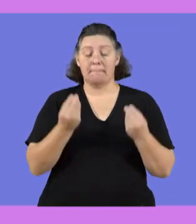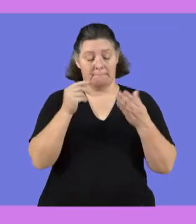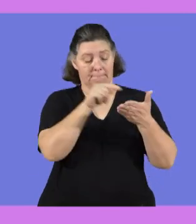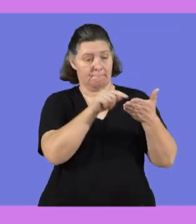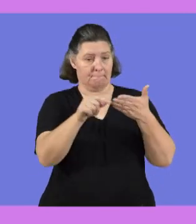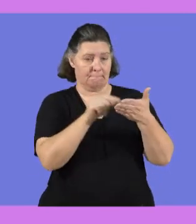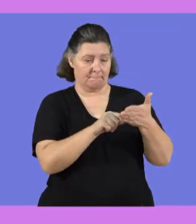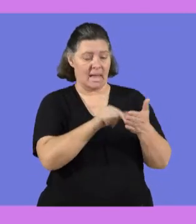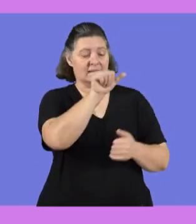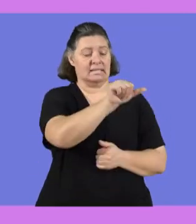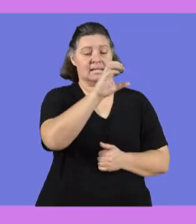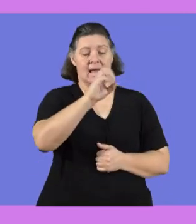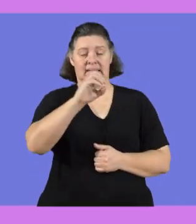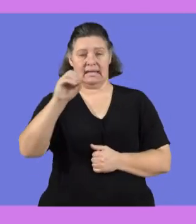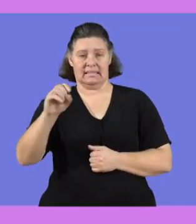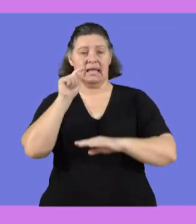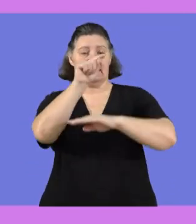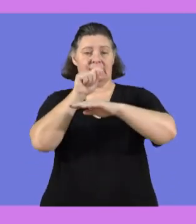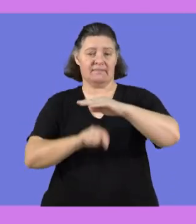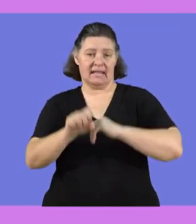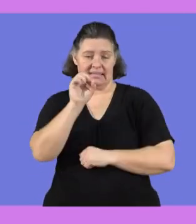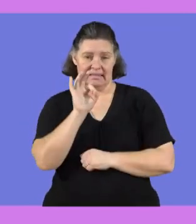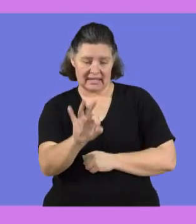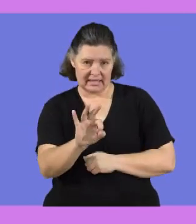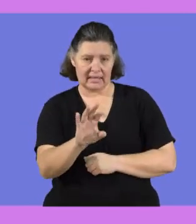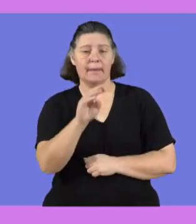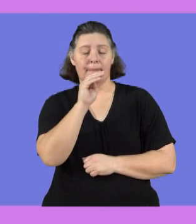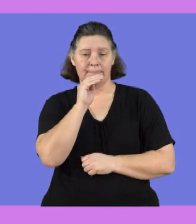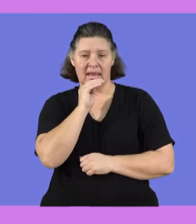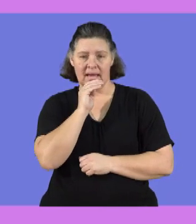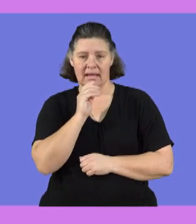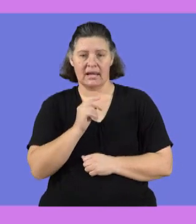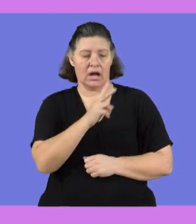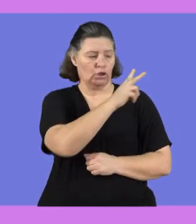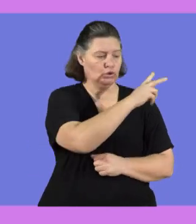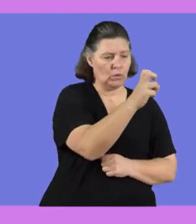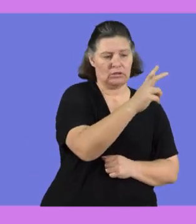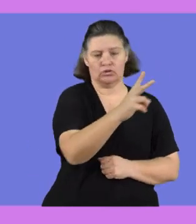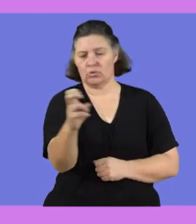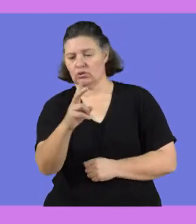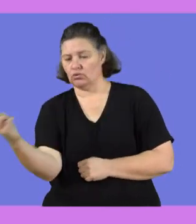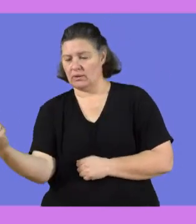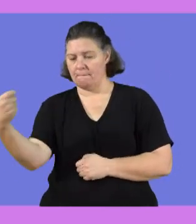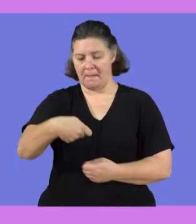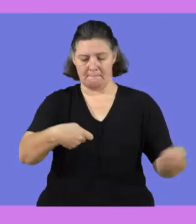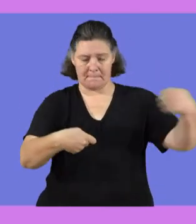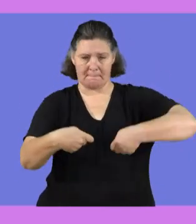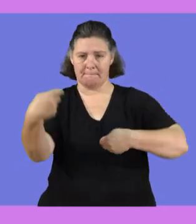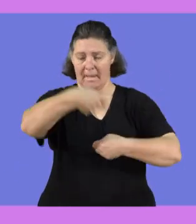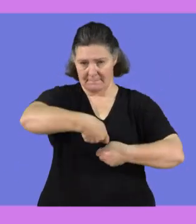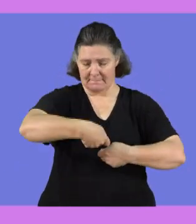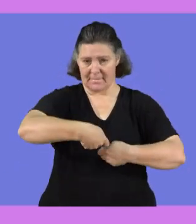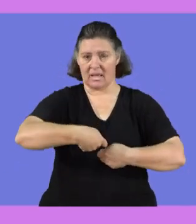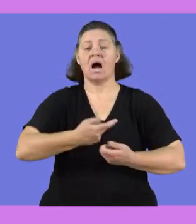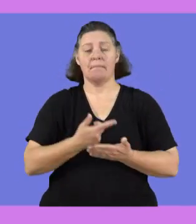let's press the calculator together. 600 divided by 3, we get 200 rand. It